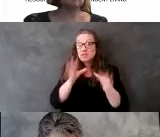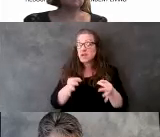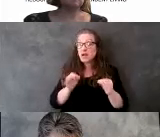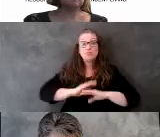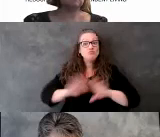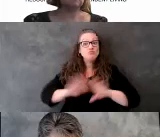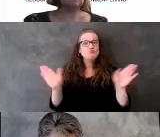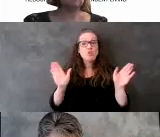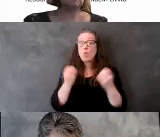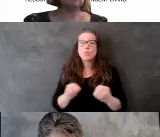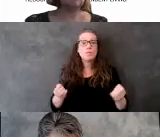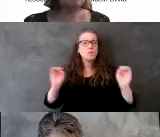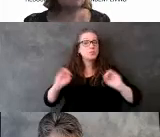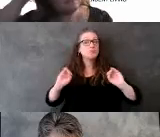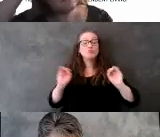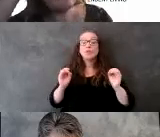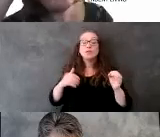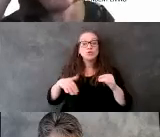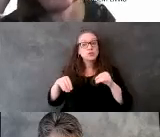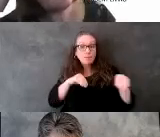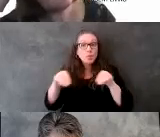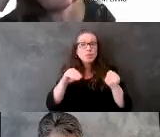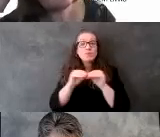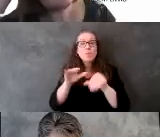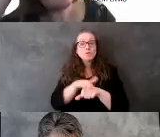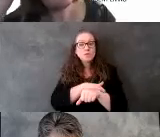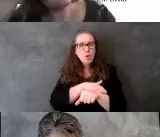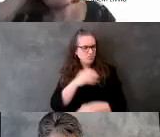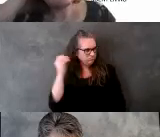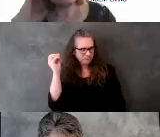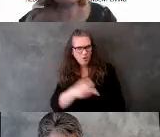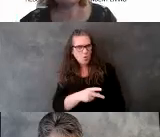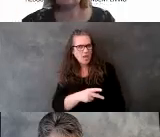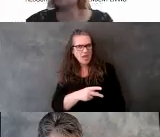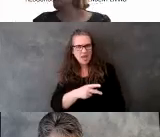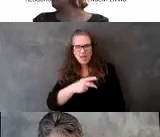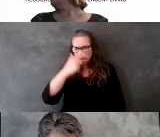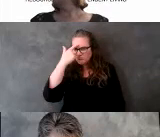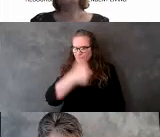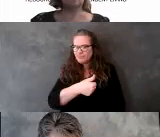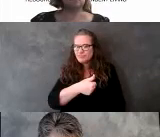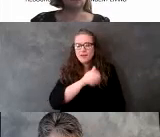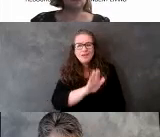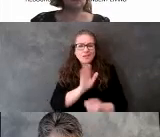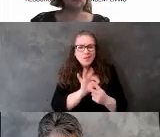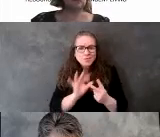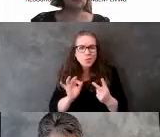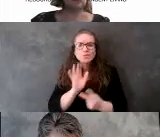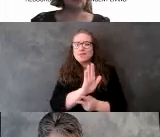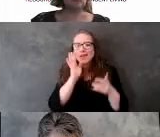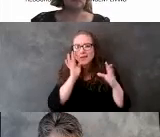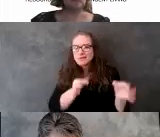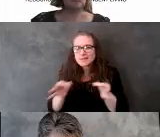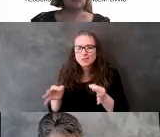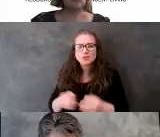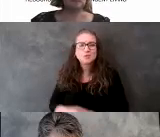to move slowly. That's okay. We support that. It's their choice, their decision.